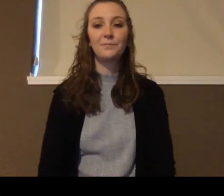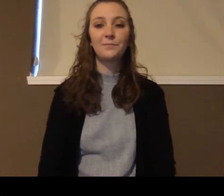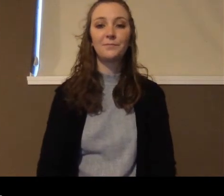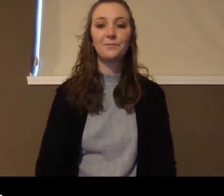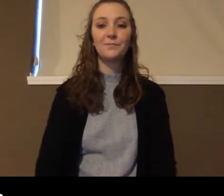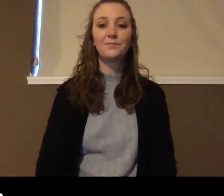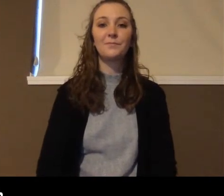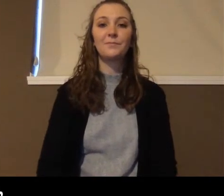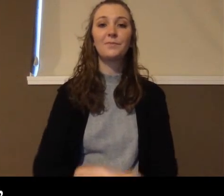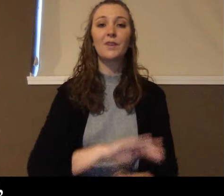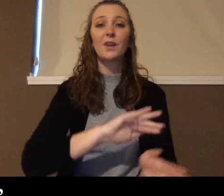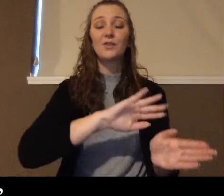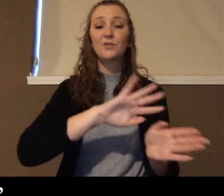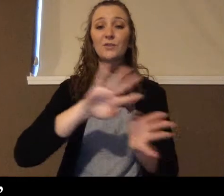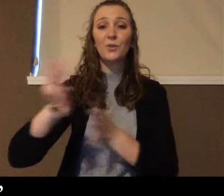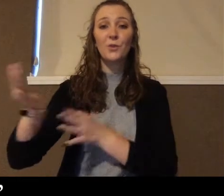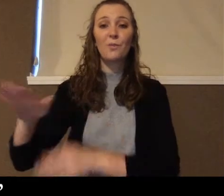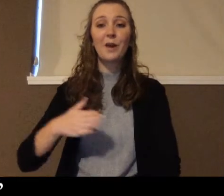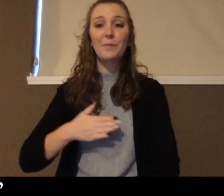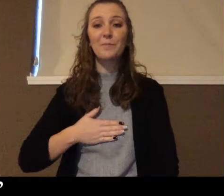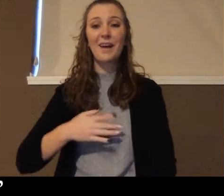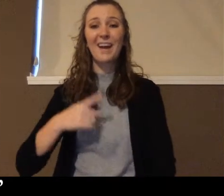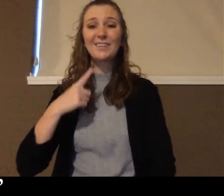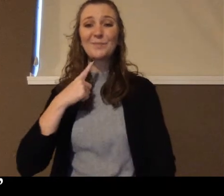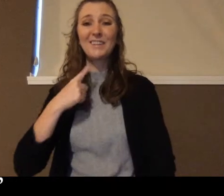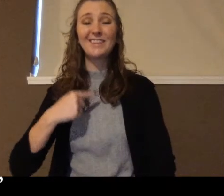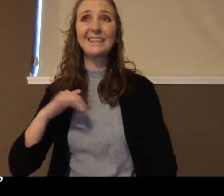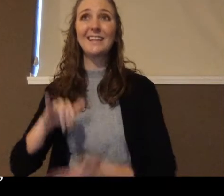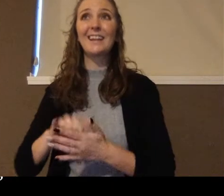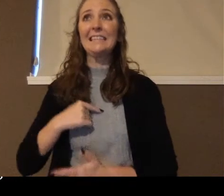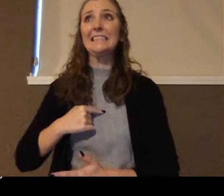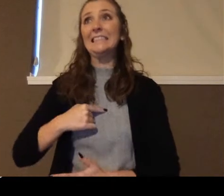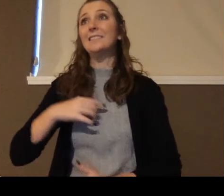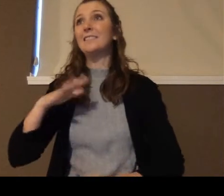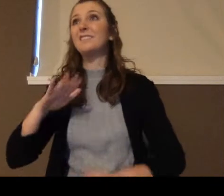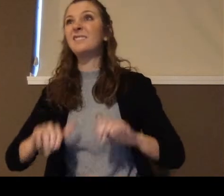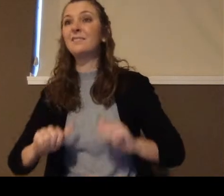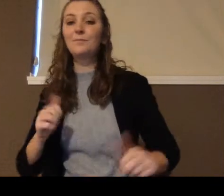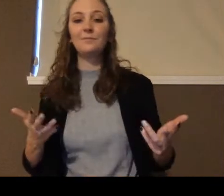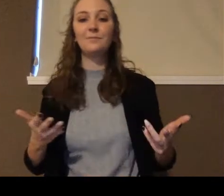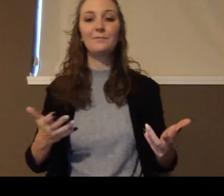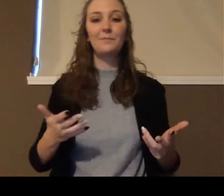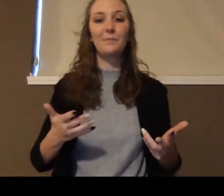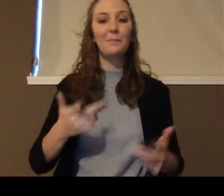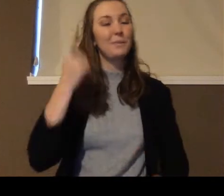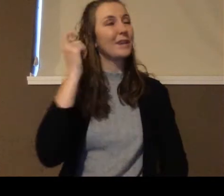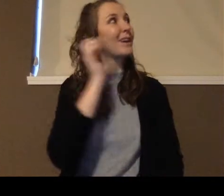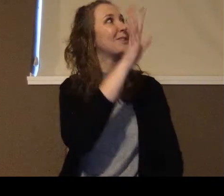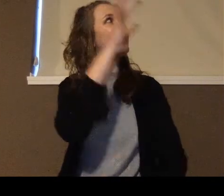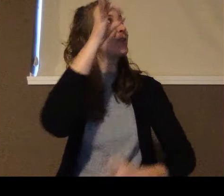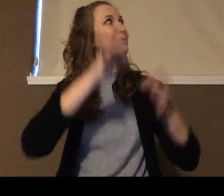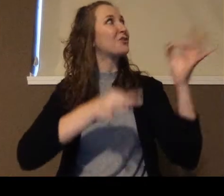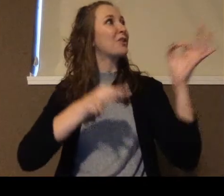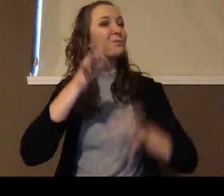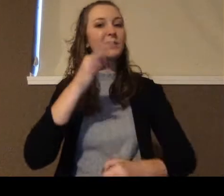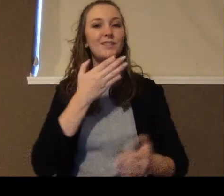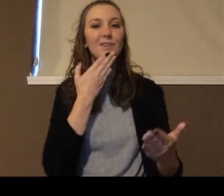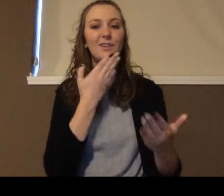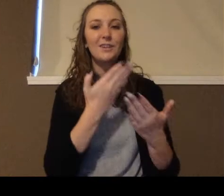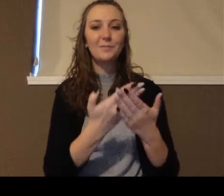is for those who fear you. Turn away the reproach that